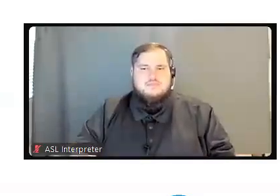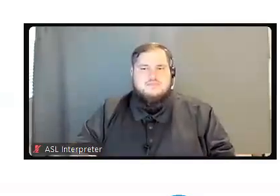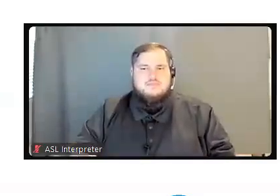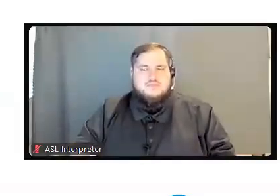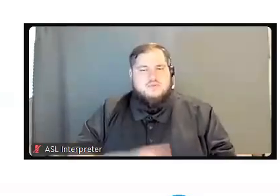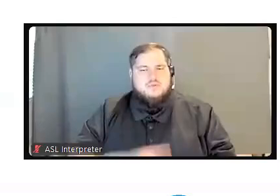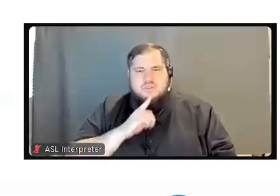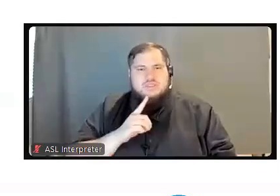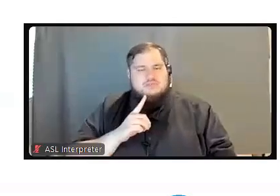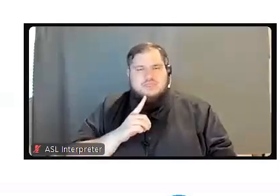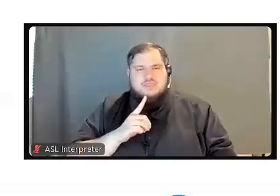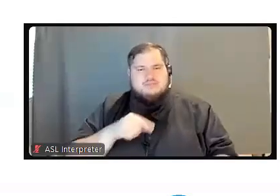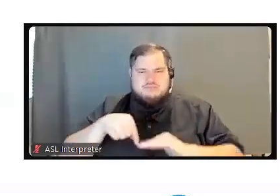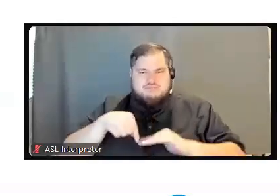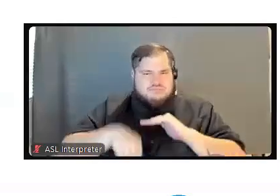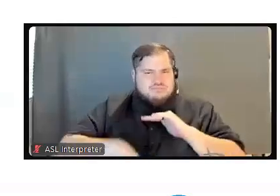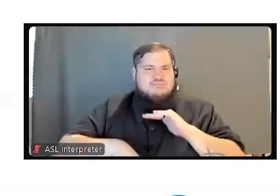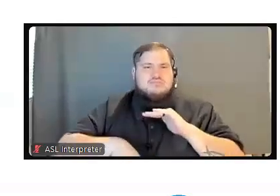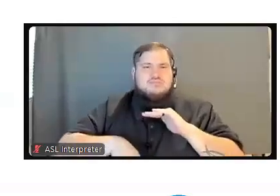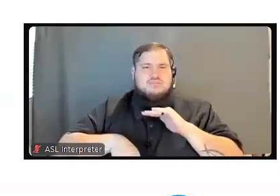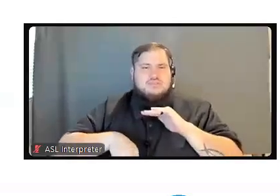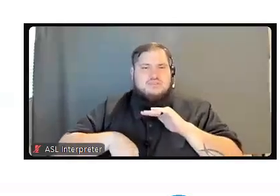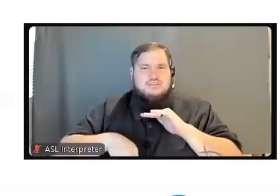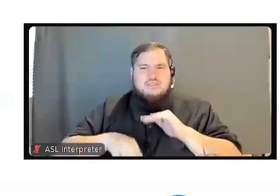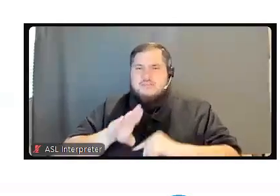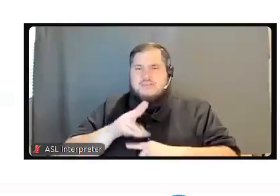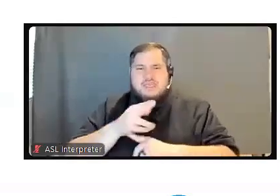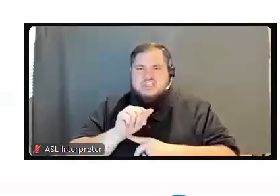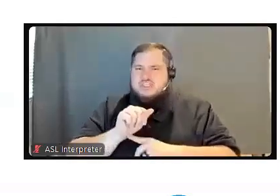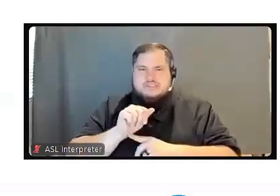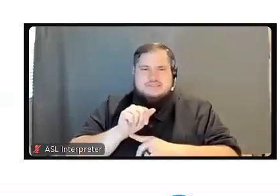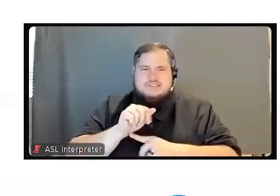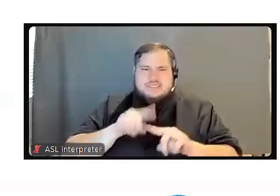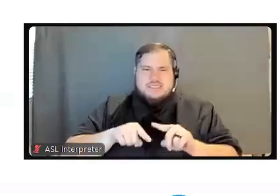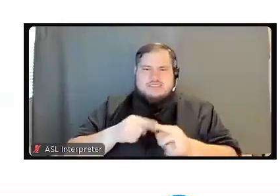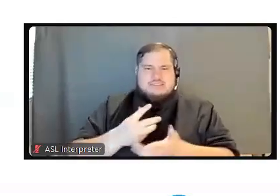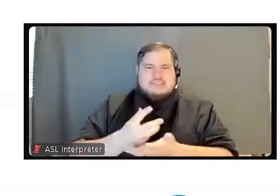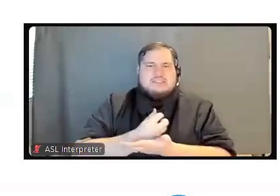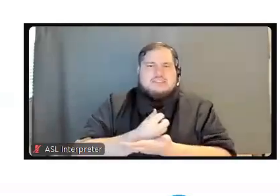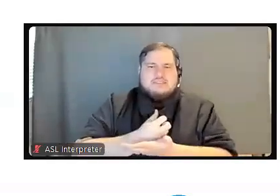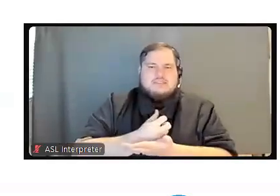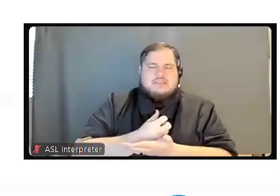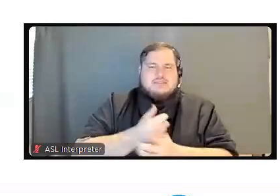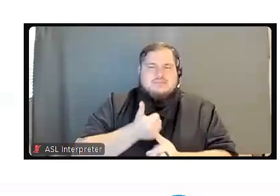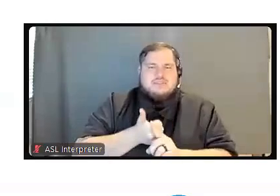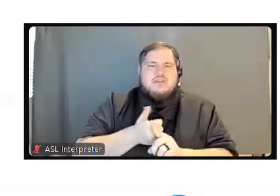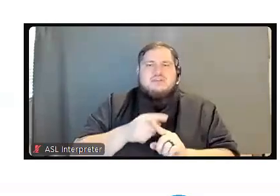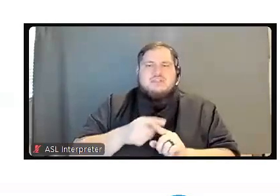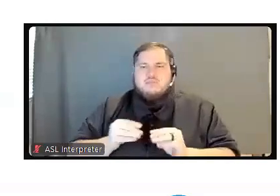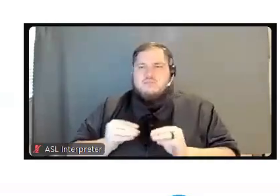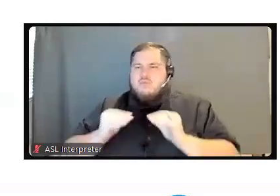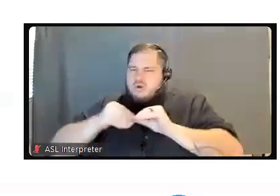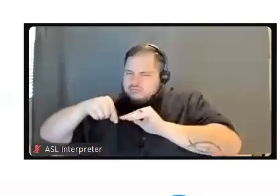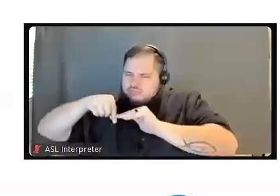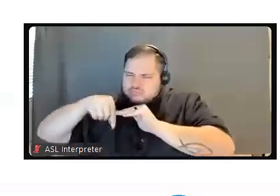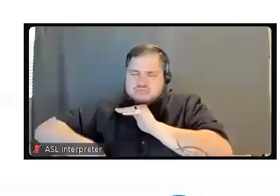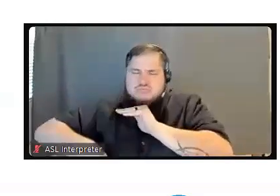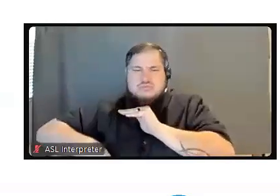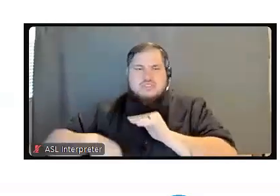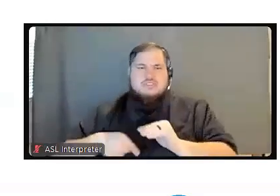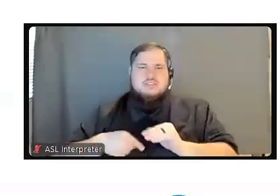what the BHA is able to collect. It is data on private and